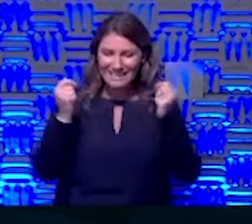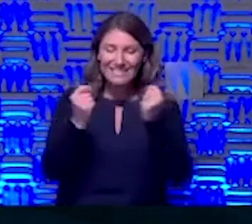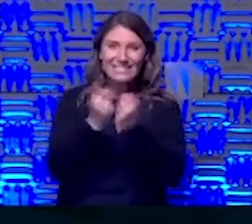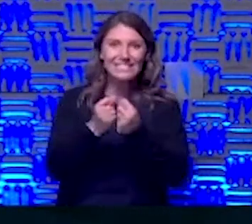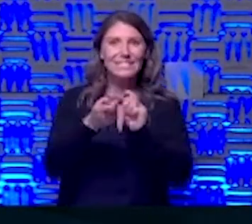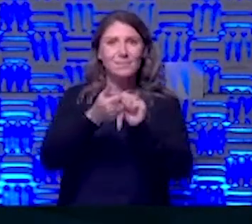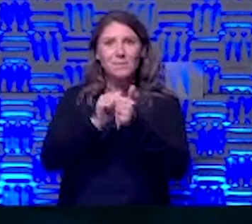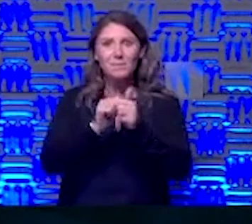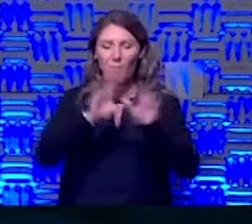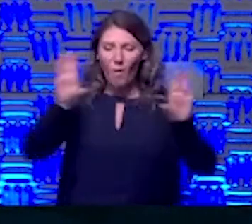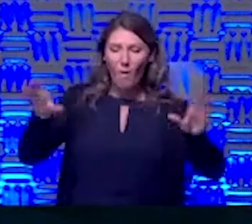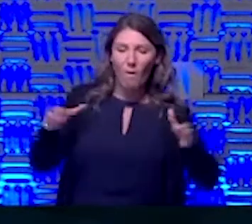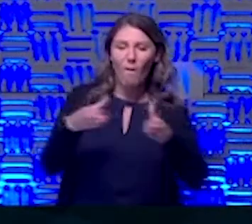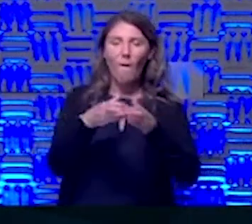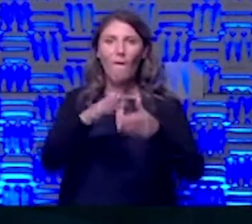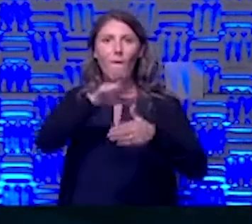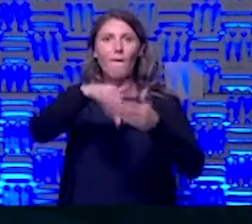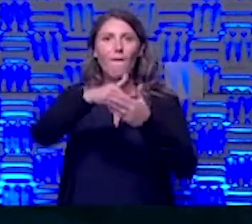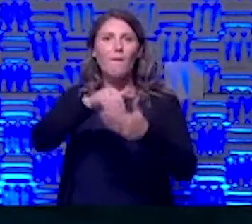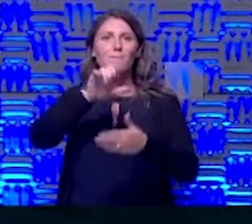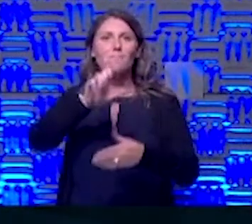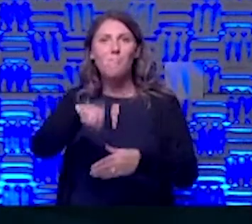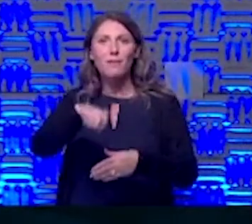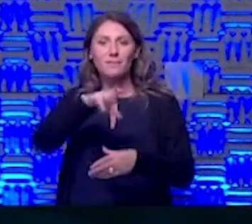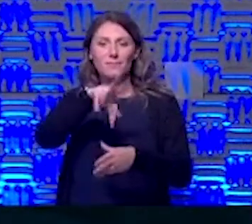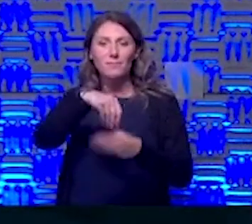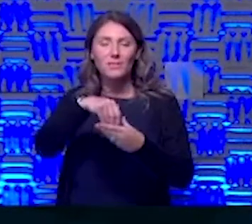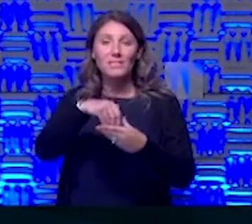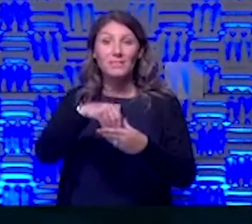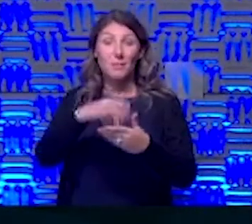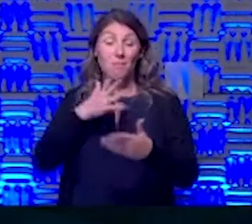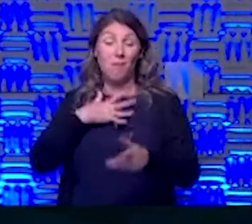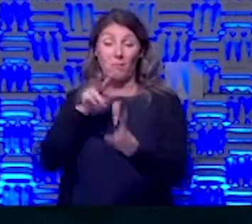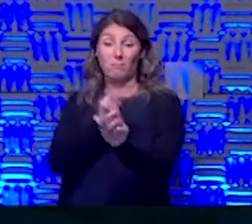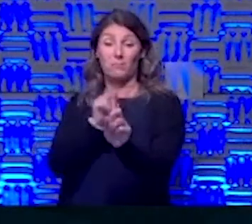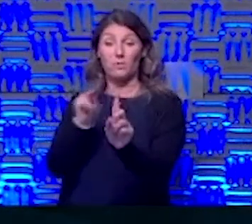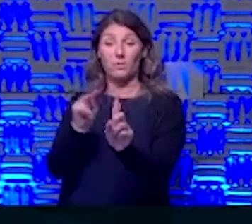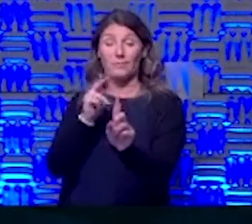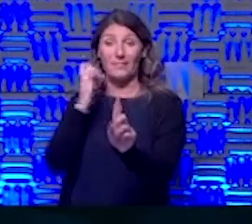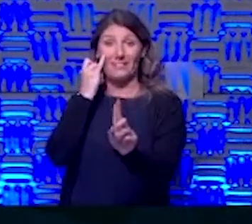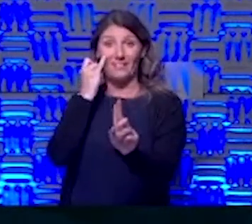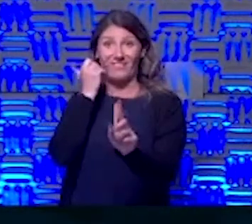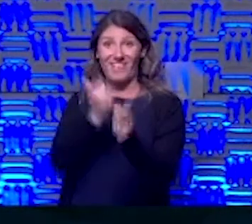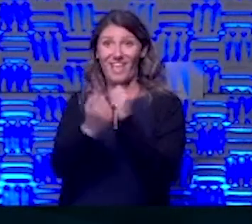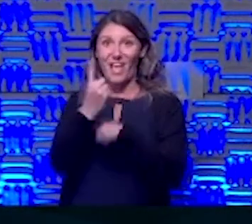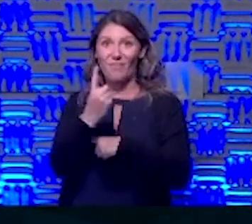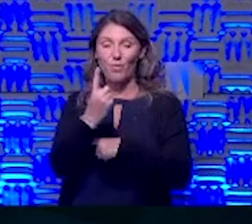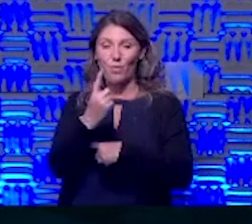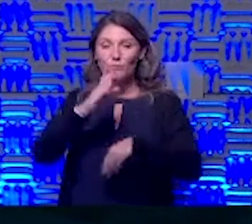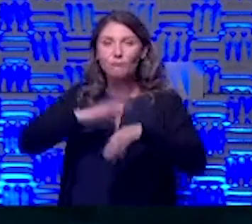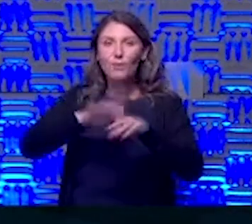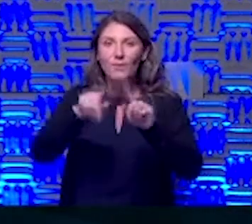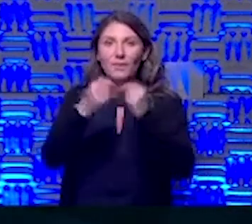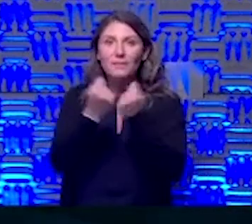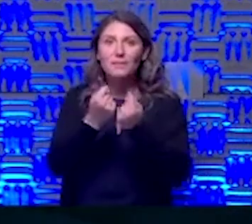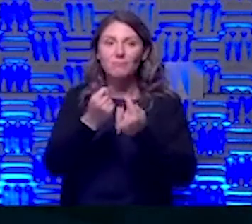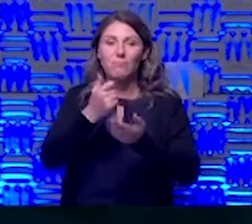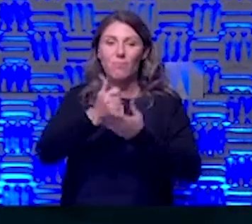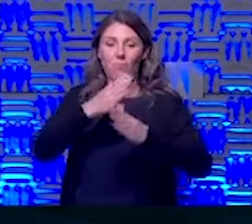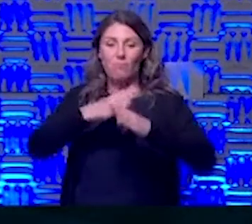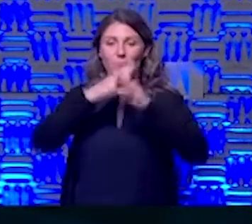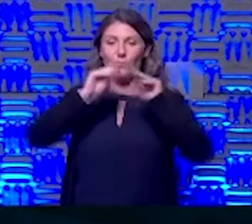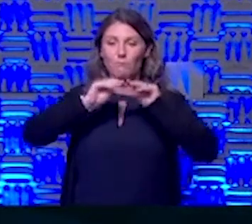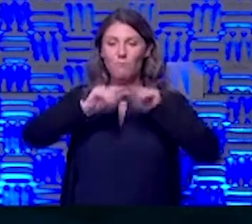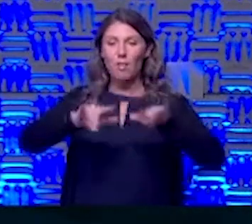and pull in the same direction. And from my perspective, we need everyone out there to be on the team to help us prevent the spread of this virus.